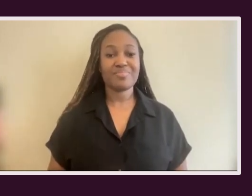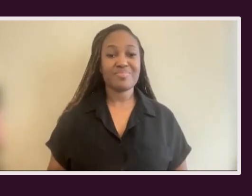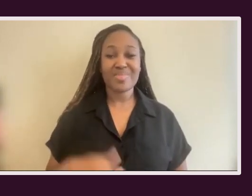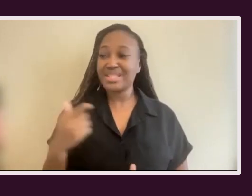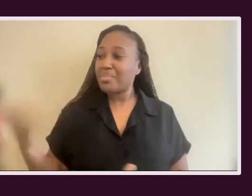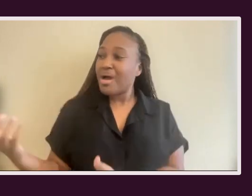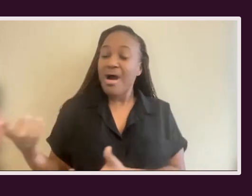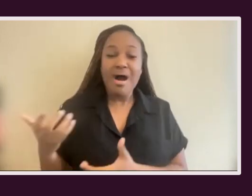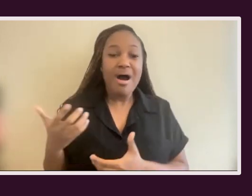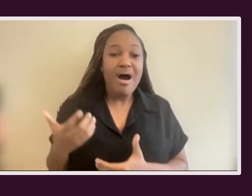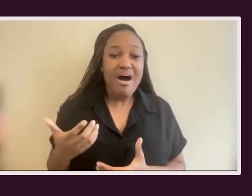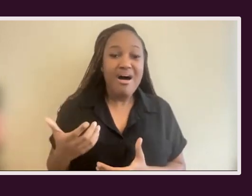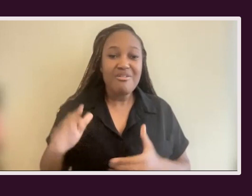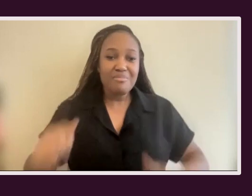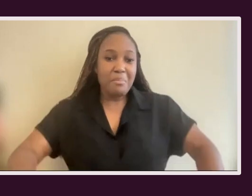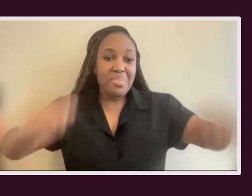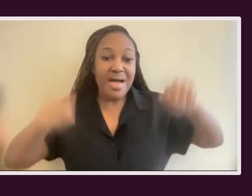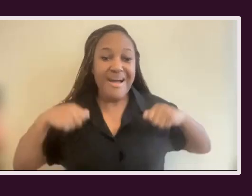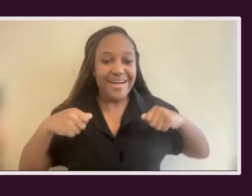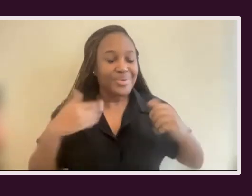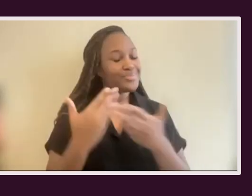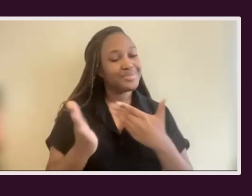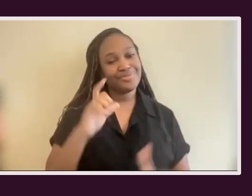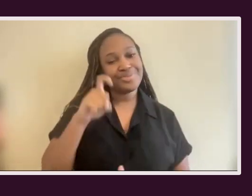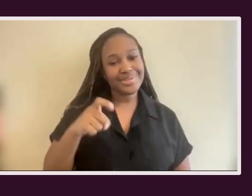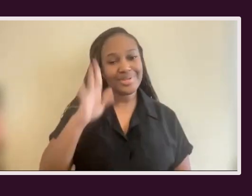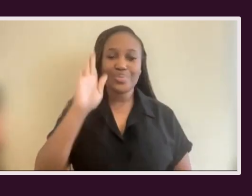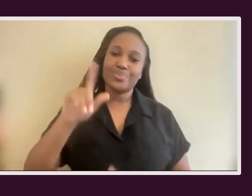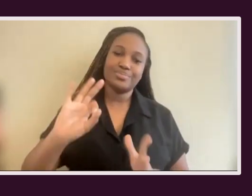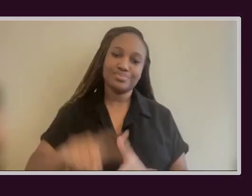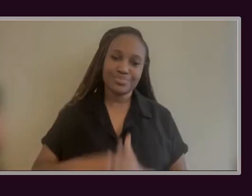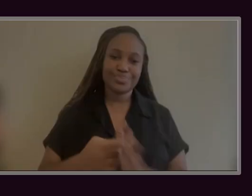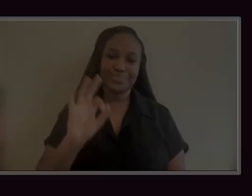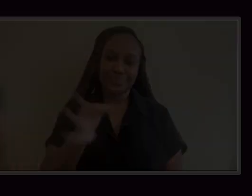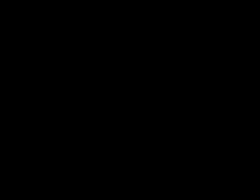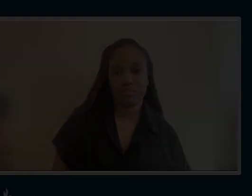and we will get started in just a moment.